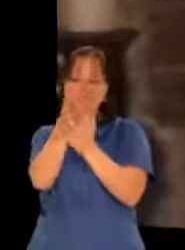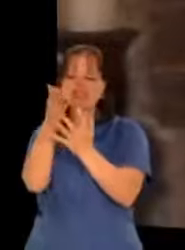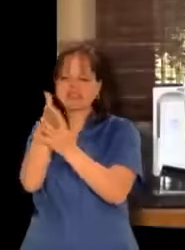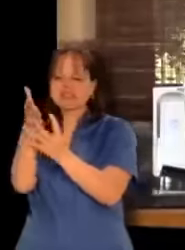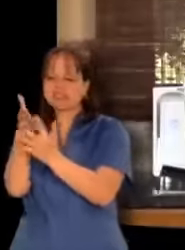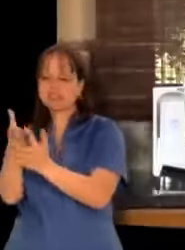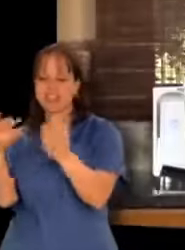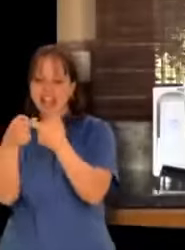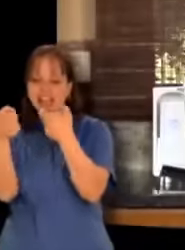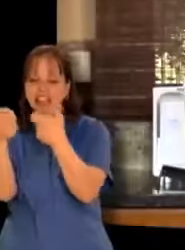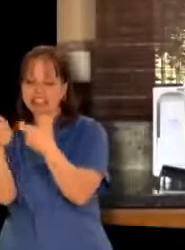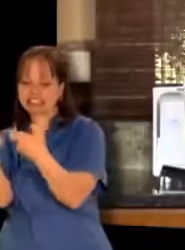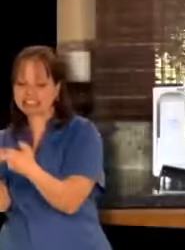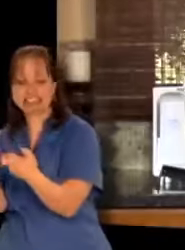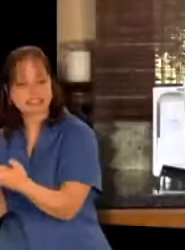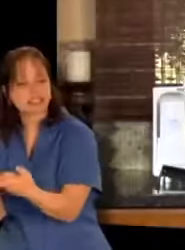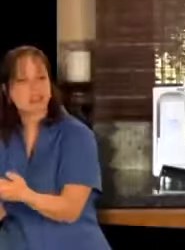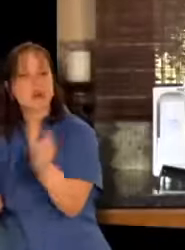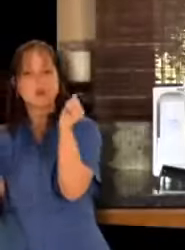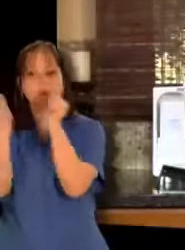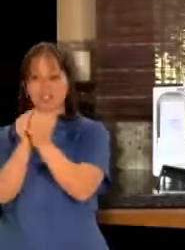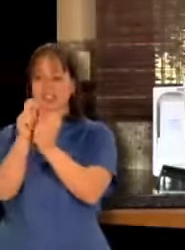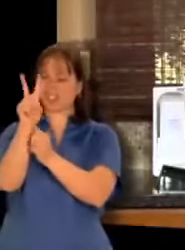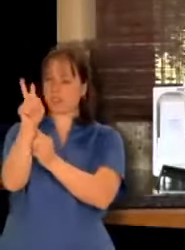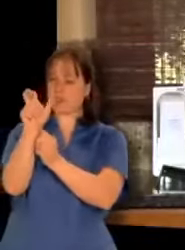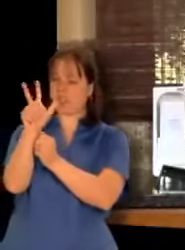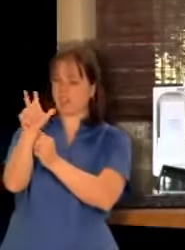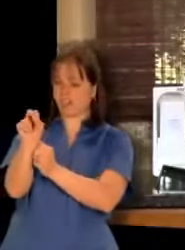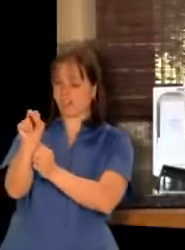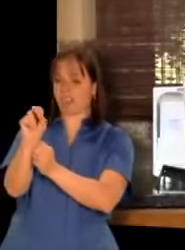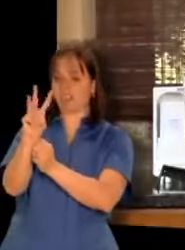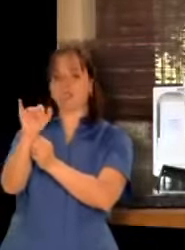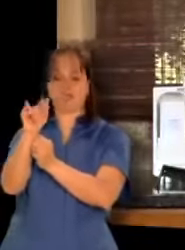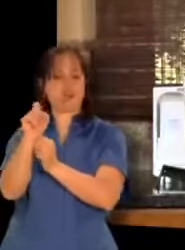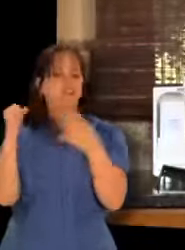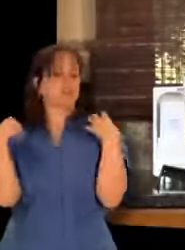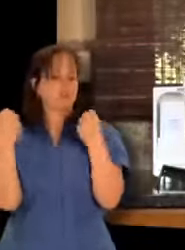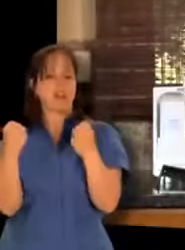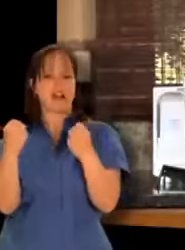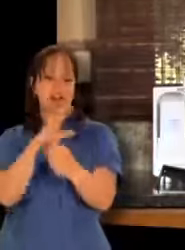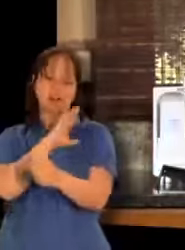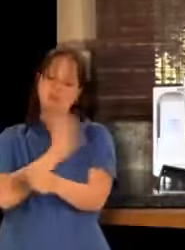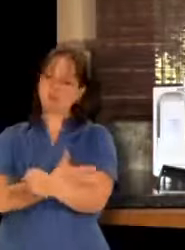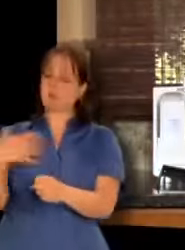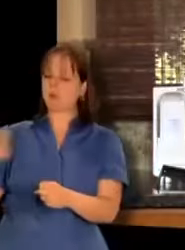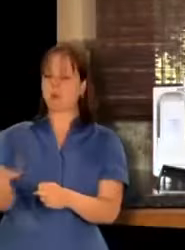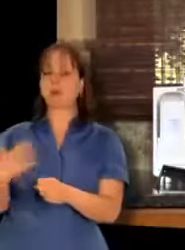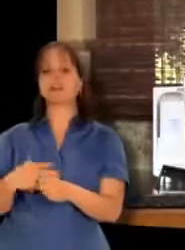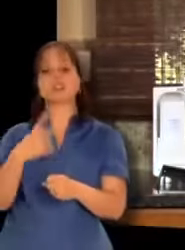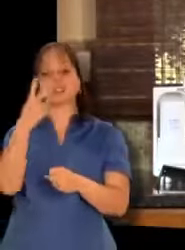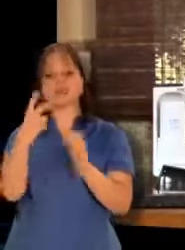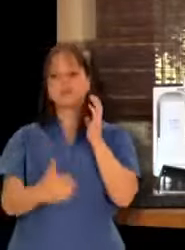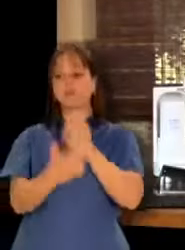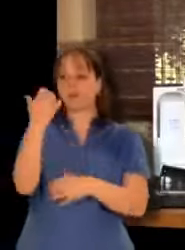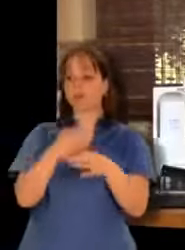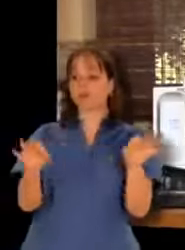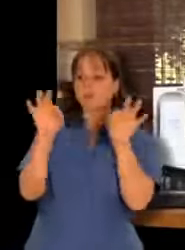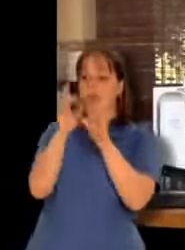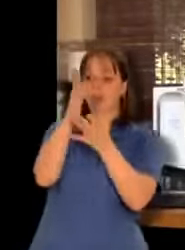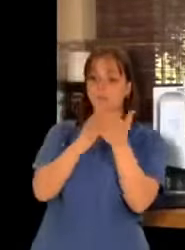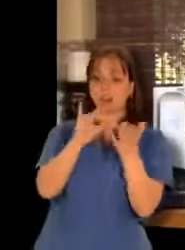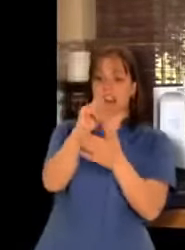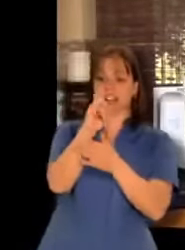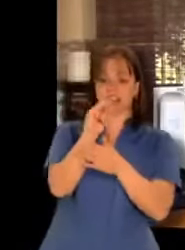electrically charged with 230 watts of power. So the two most important parts of ionization are the